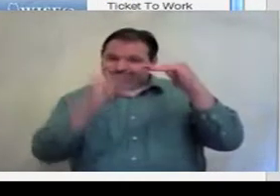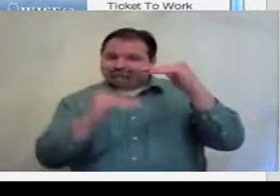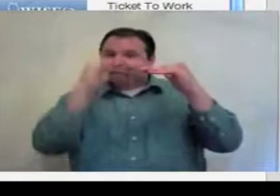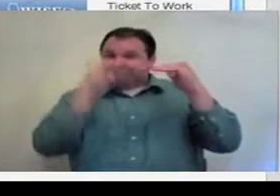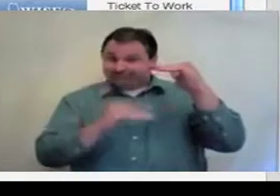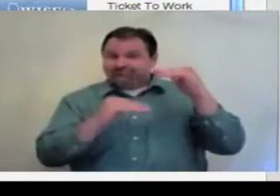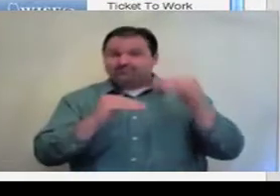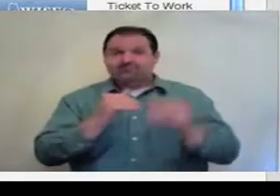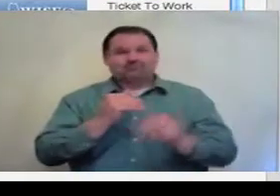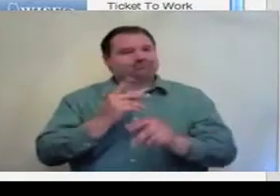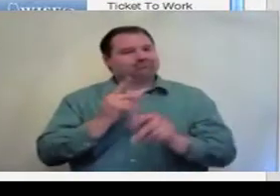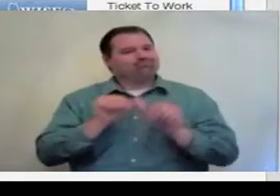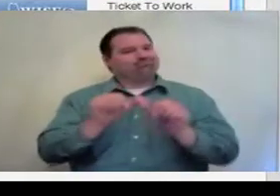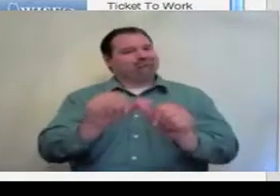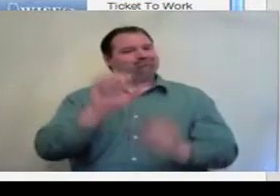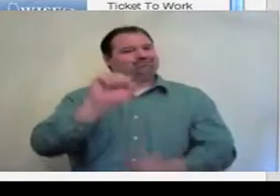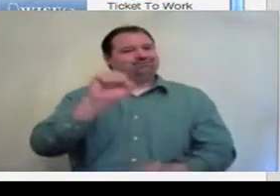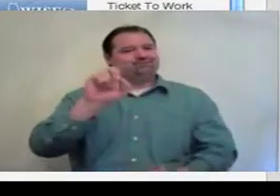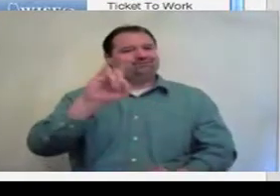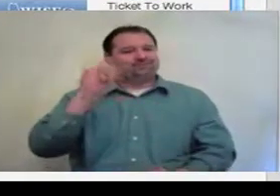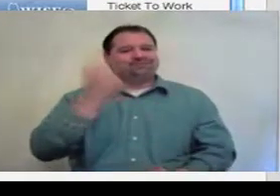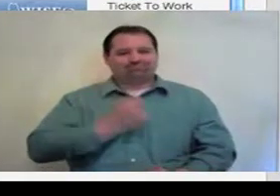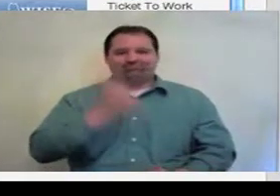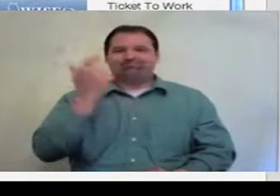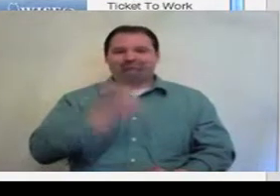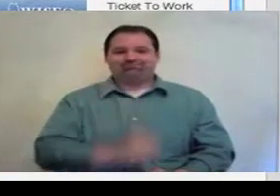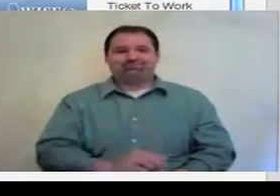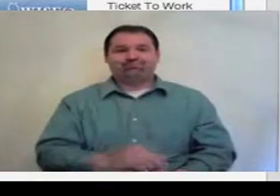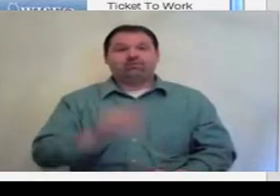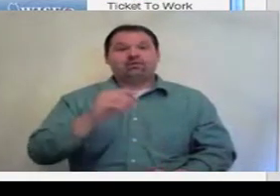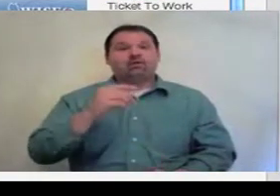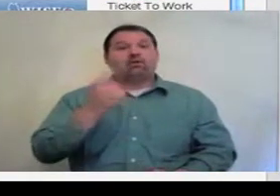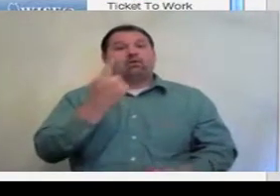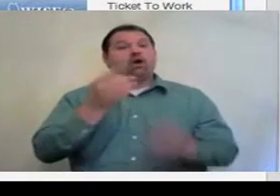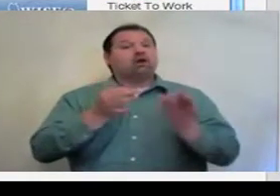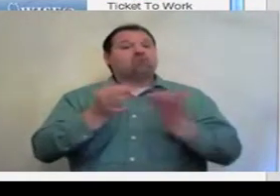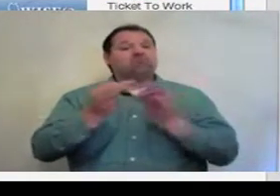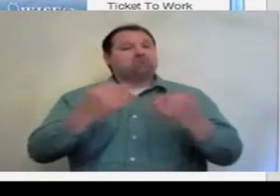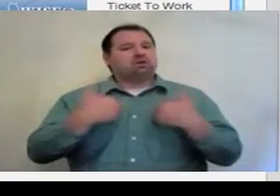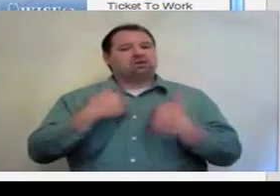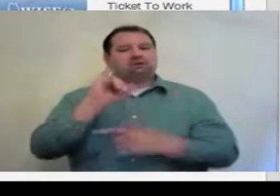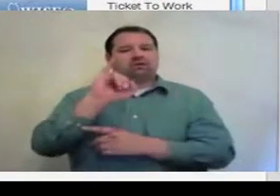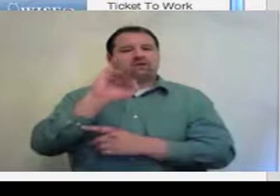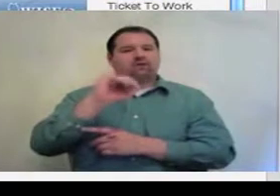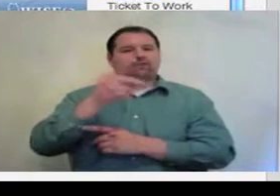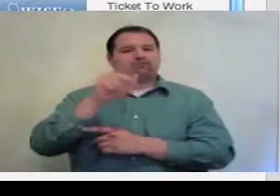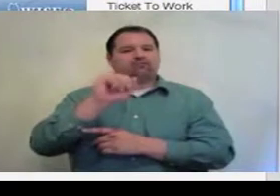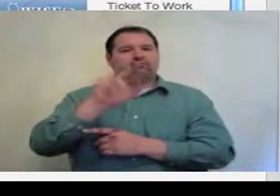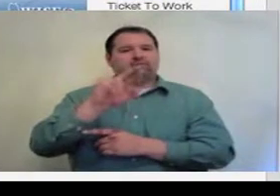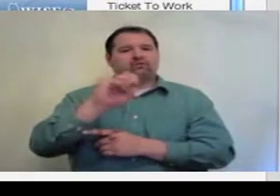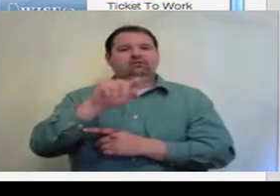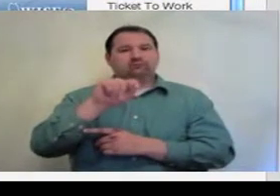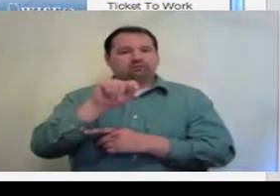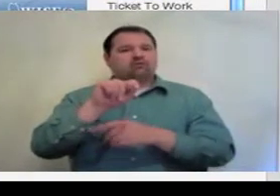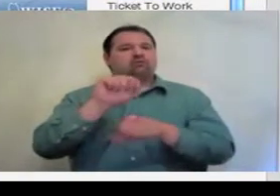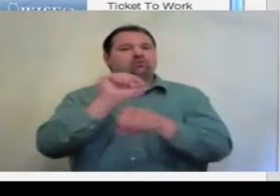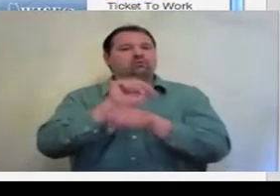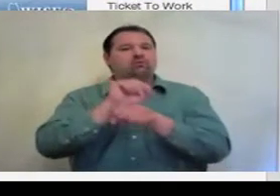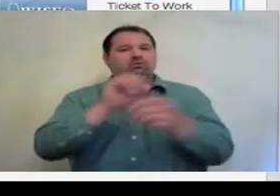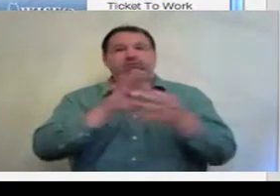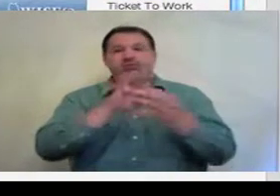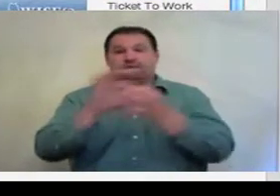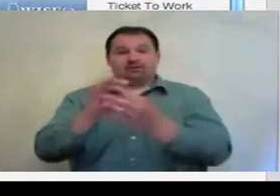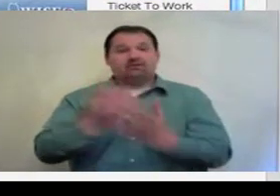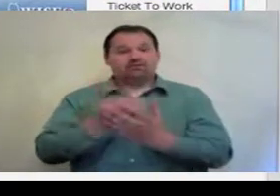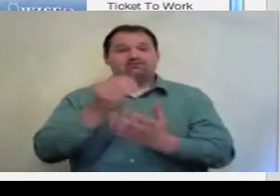that you can maintain eligibility for the SSDI program. The first work incentive is known as the impairment-related work expense. A